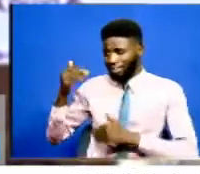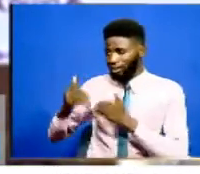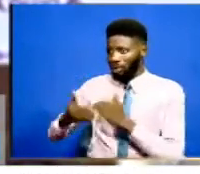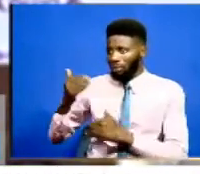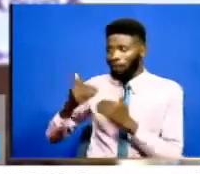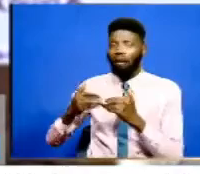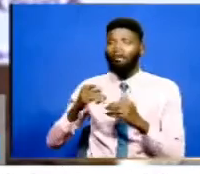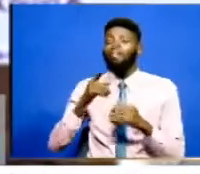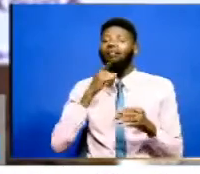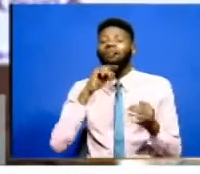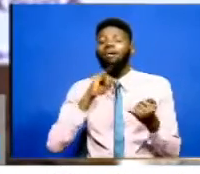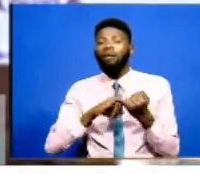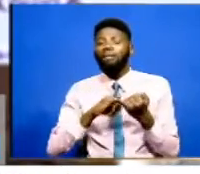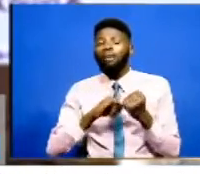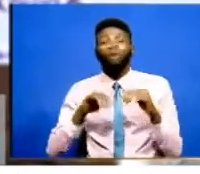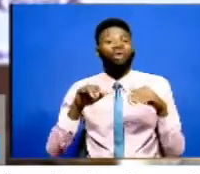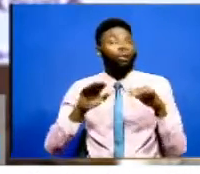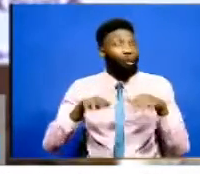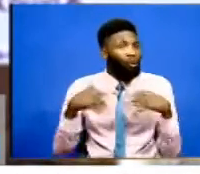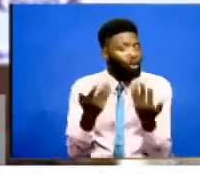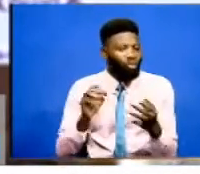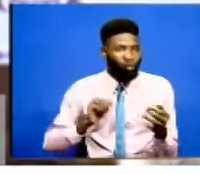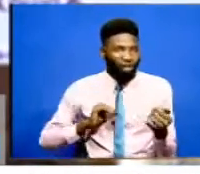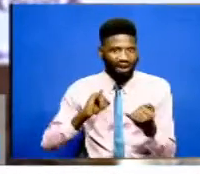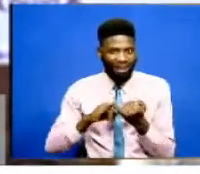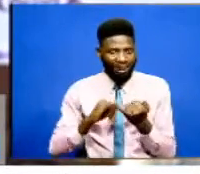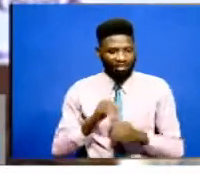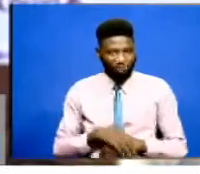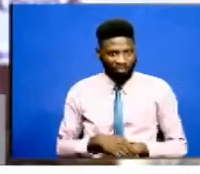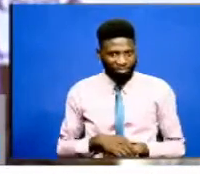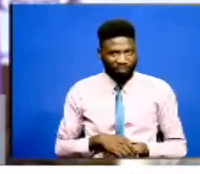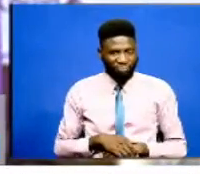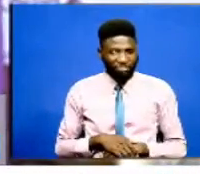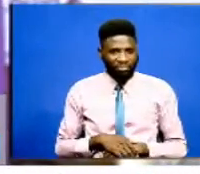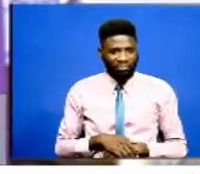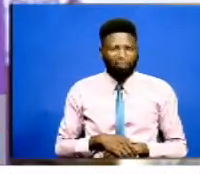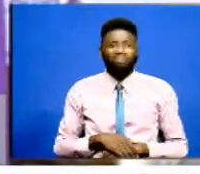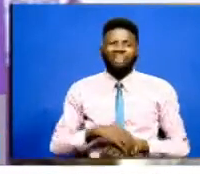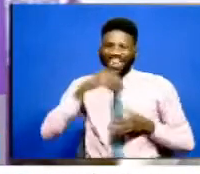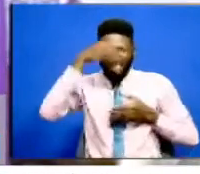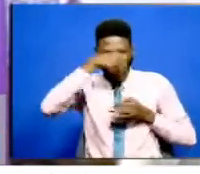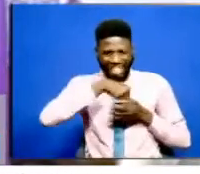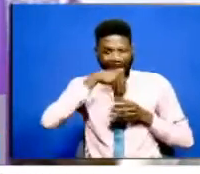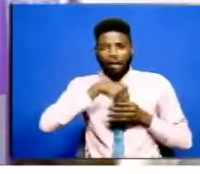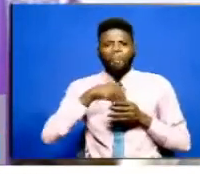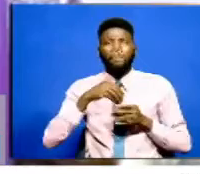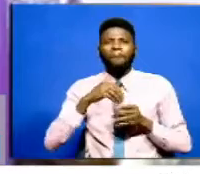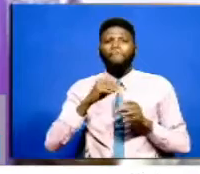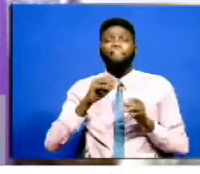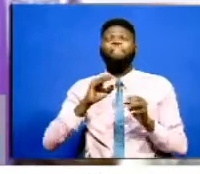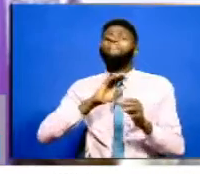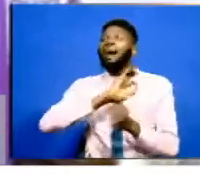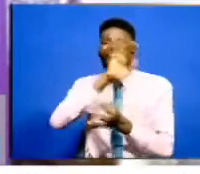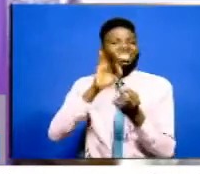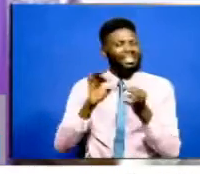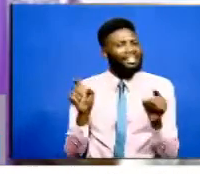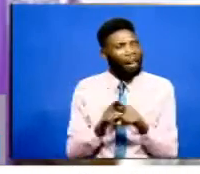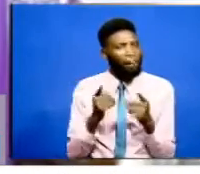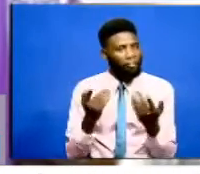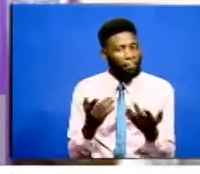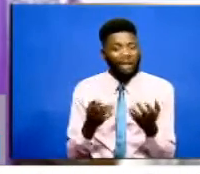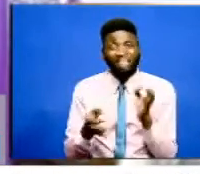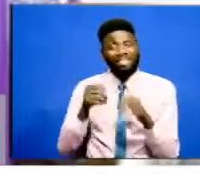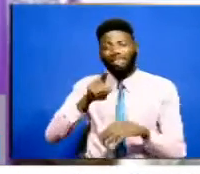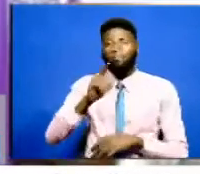wife, are you the person they're seeing? If you're a father or mother somewhere, are your